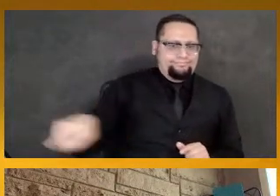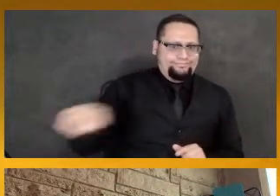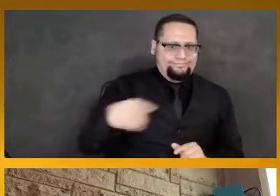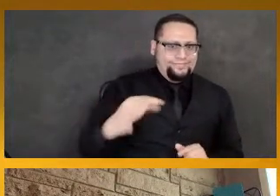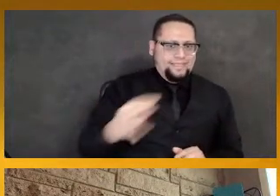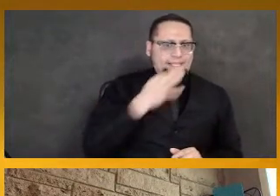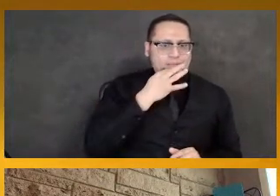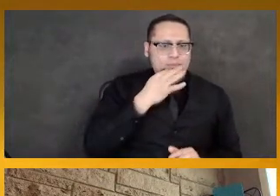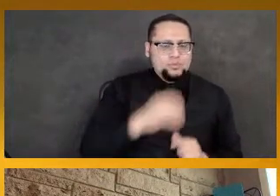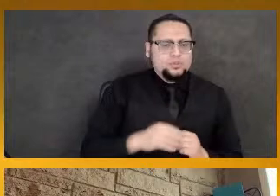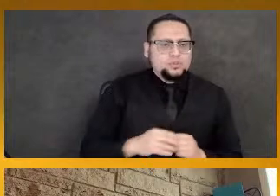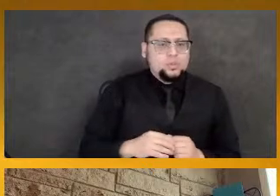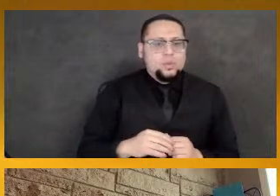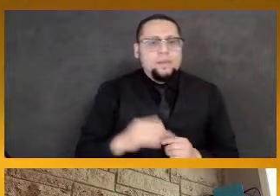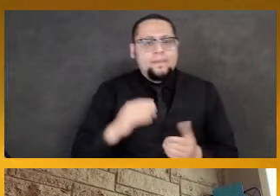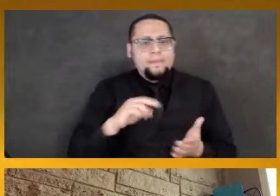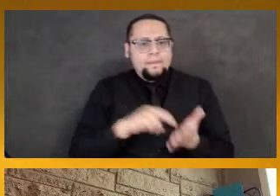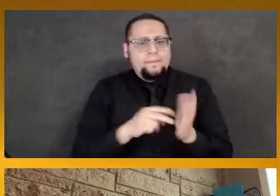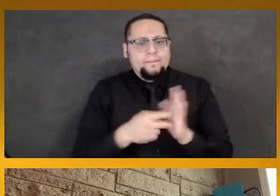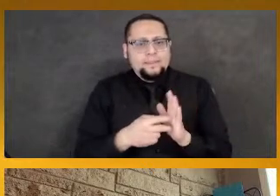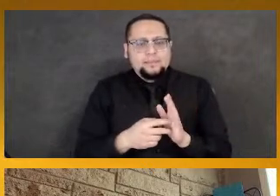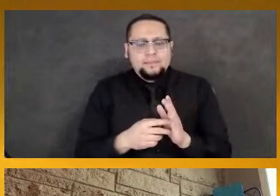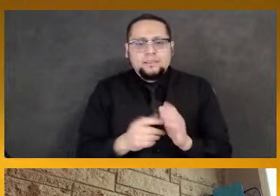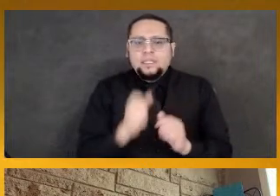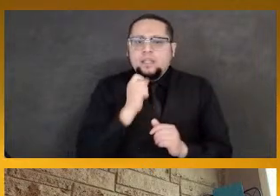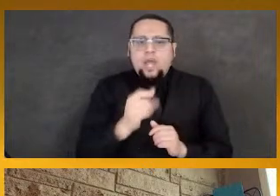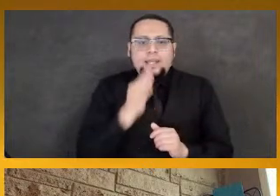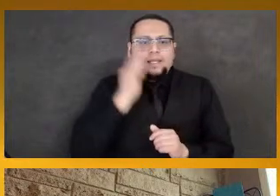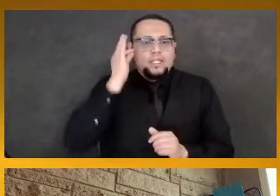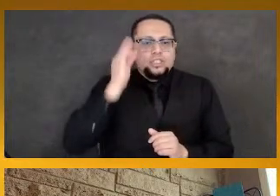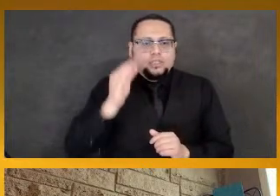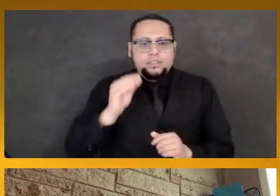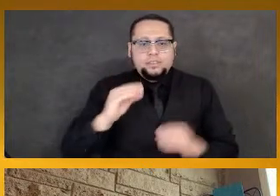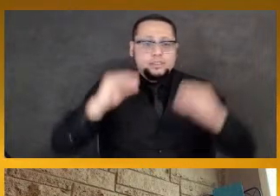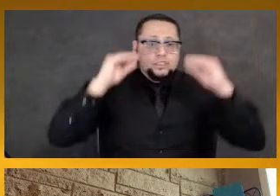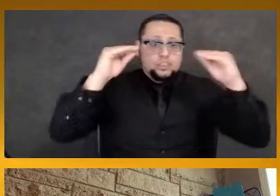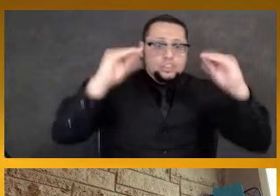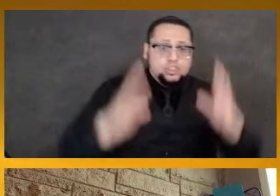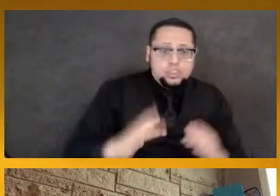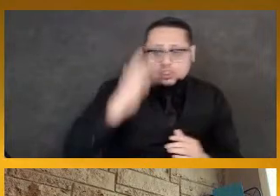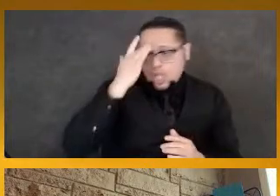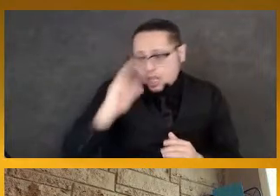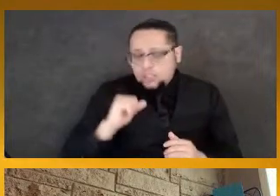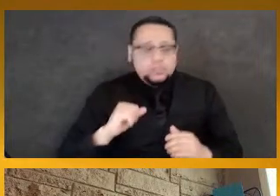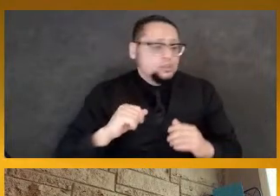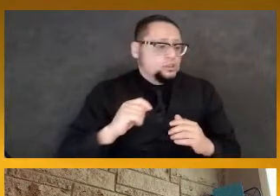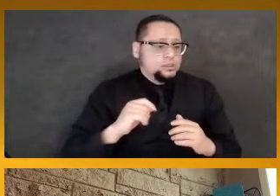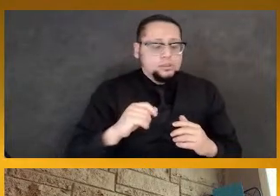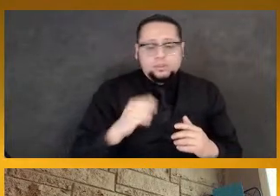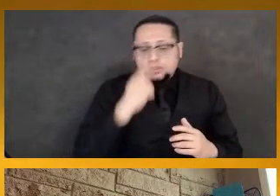important for non-Indigenous scholars, or if they are, the power